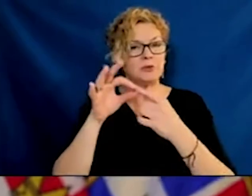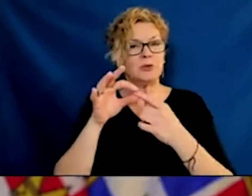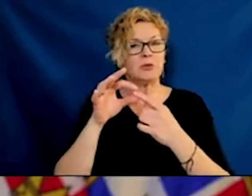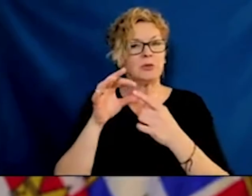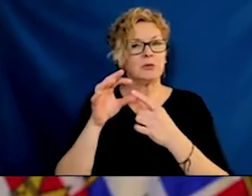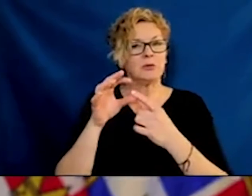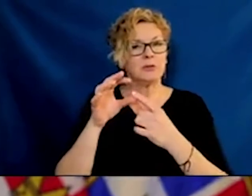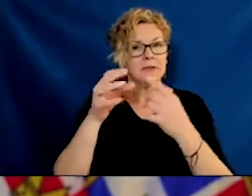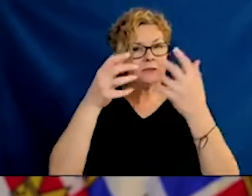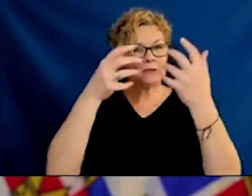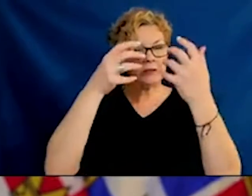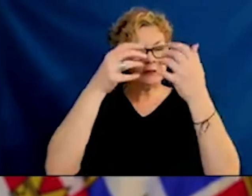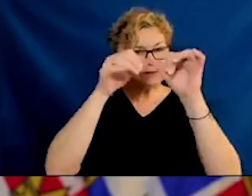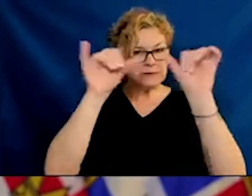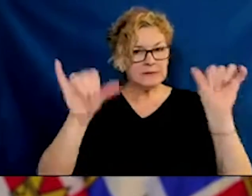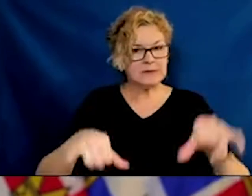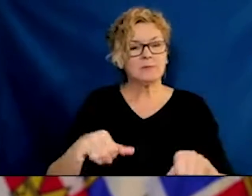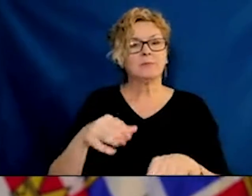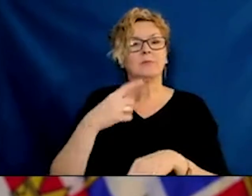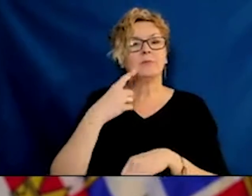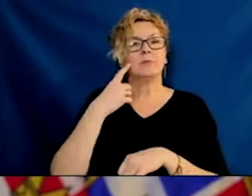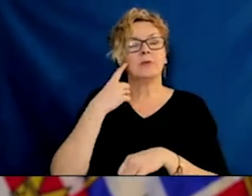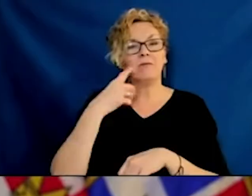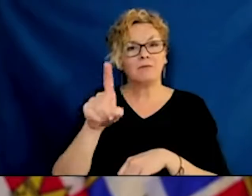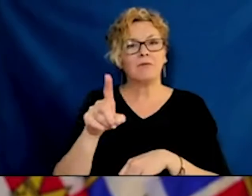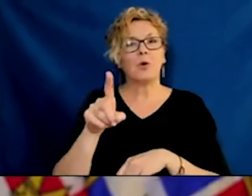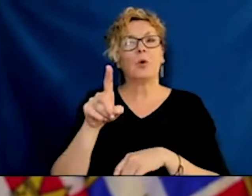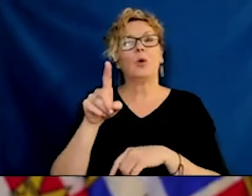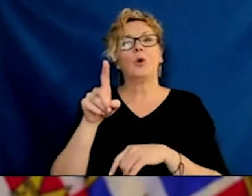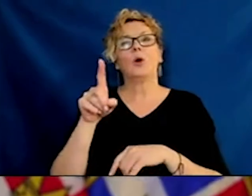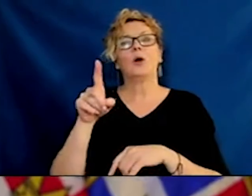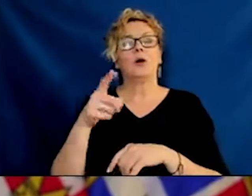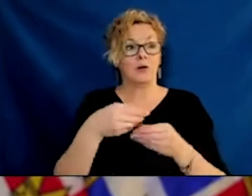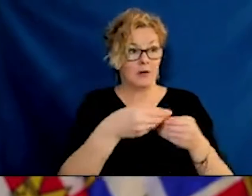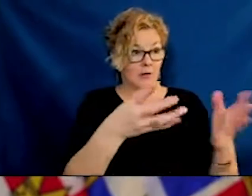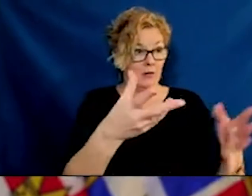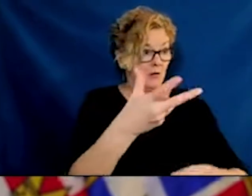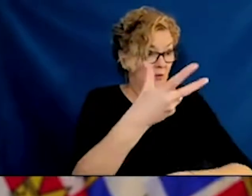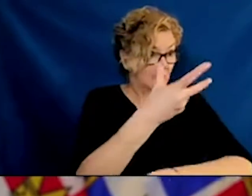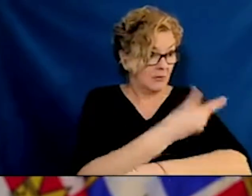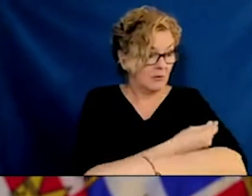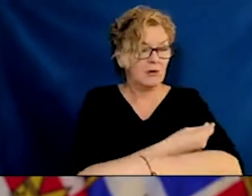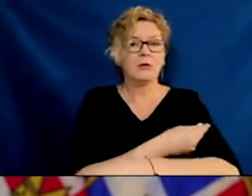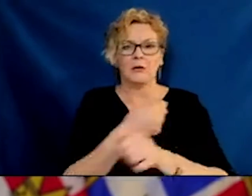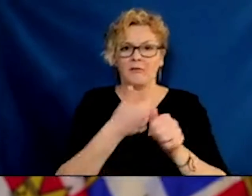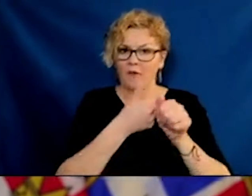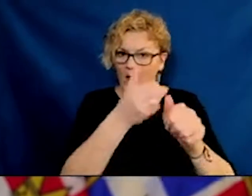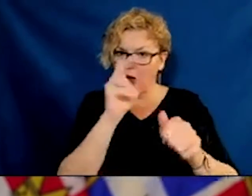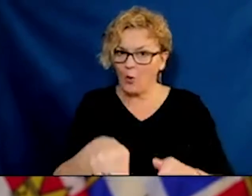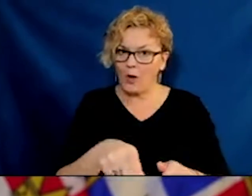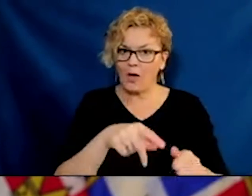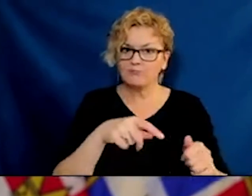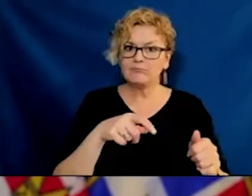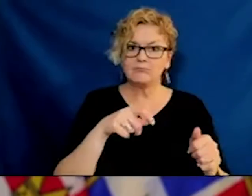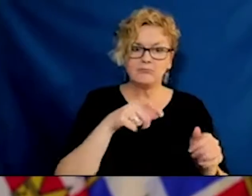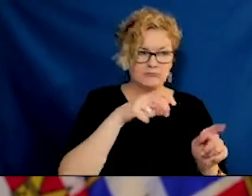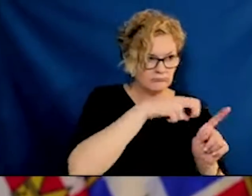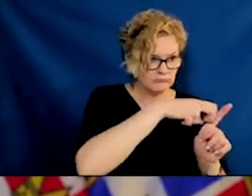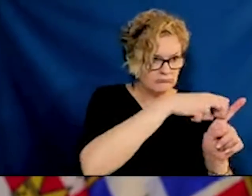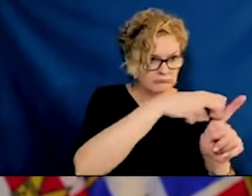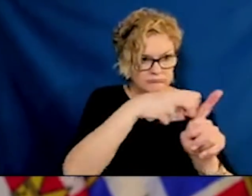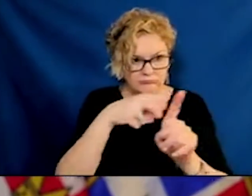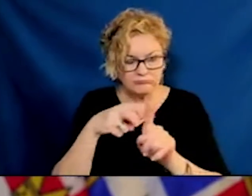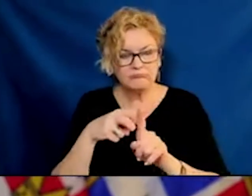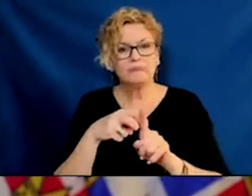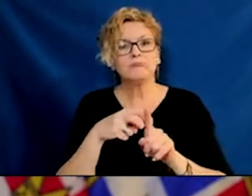what we call adverse events following immunization, or AFEs. And there is a very strict criteria that we use